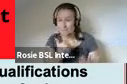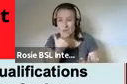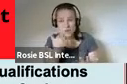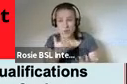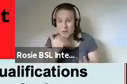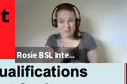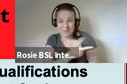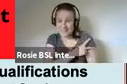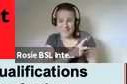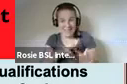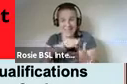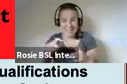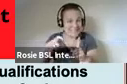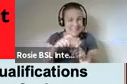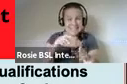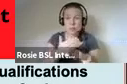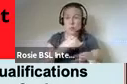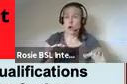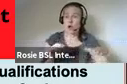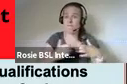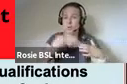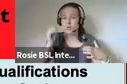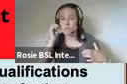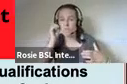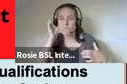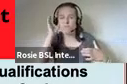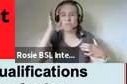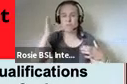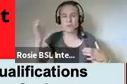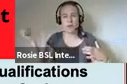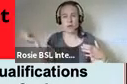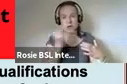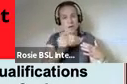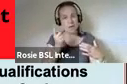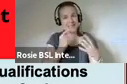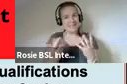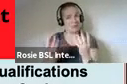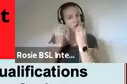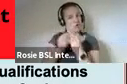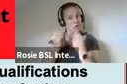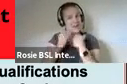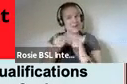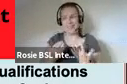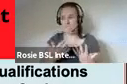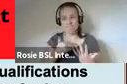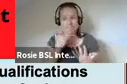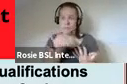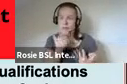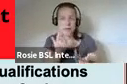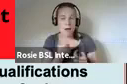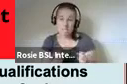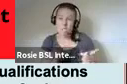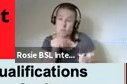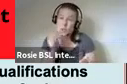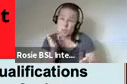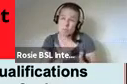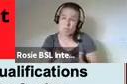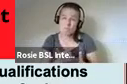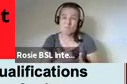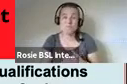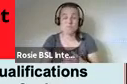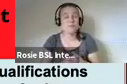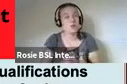staff in the ECD workforce. We know that their level of training is insufficient, and we know that they are